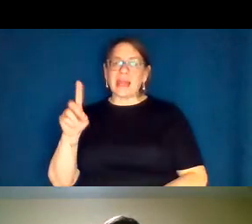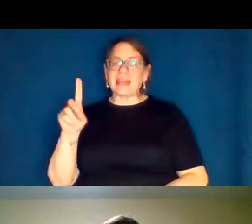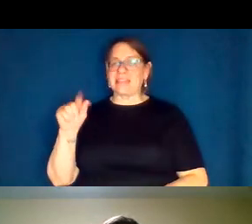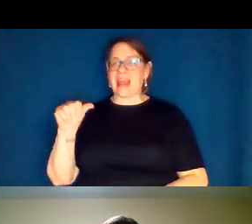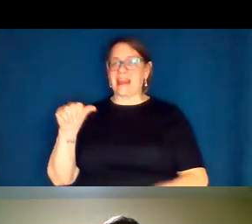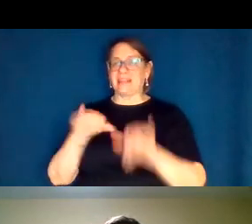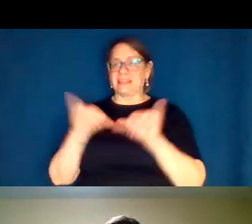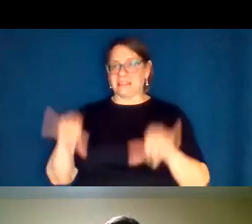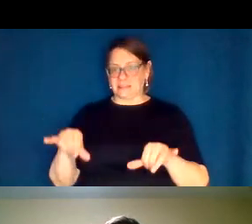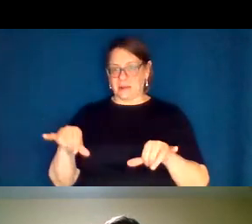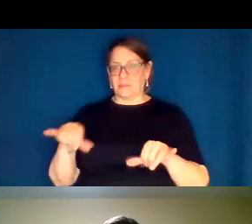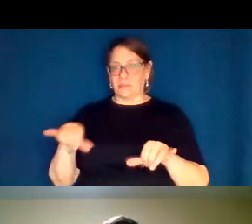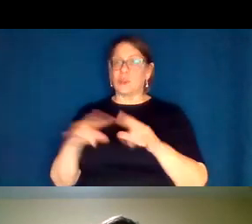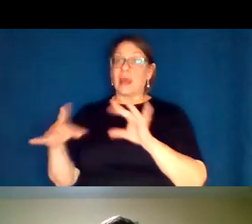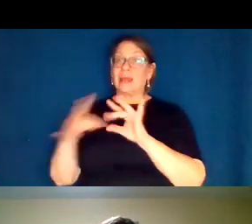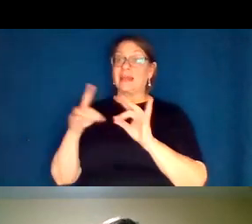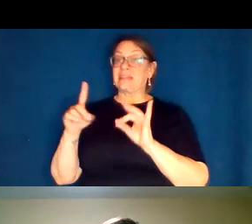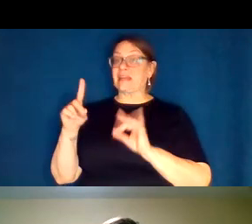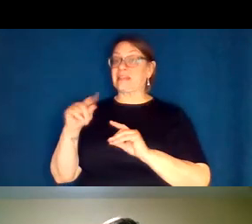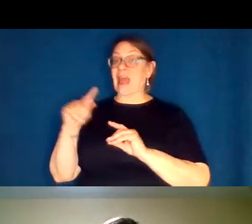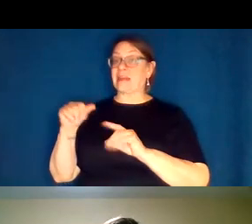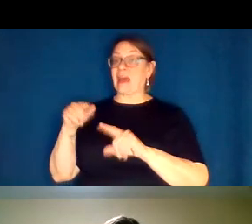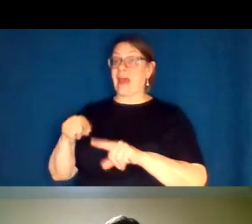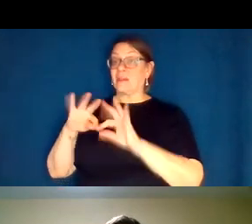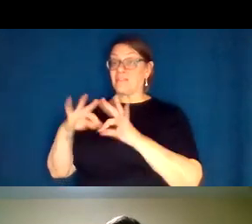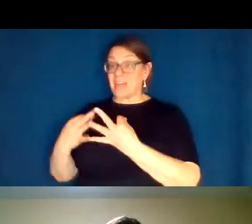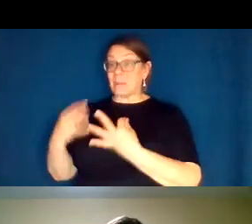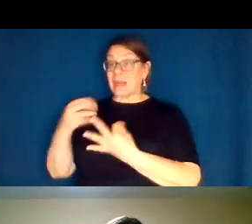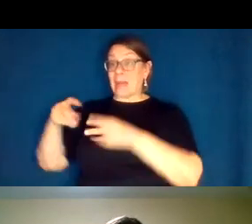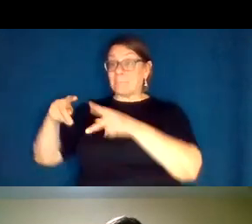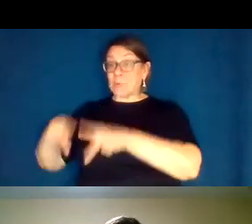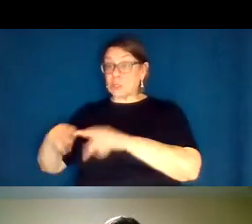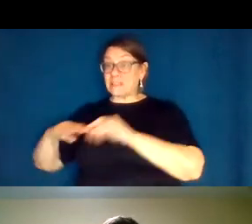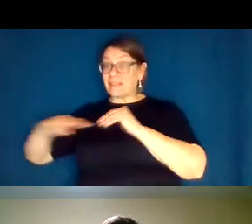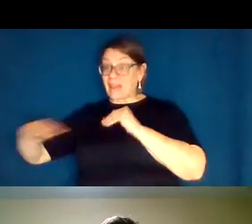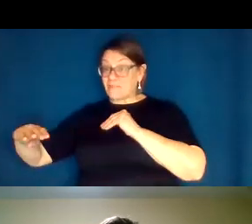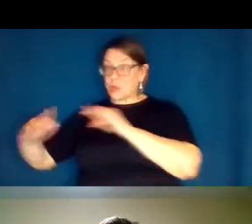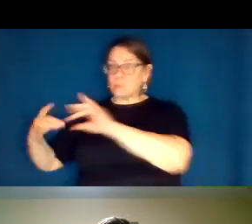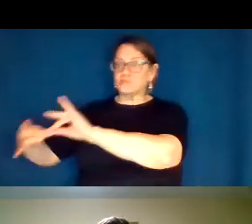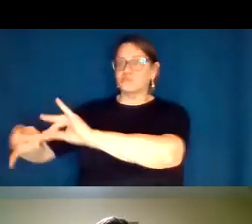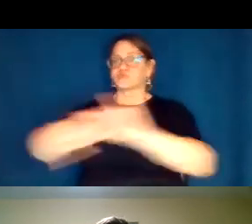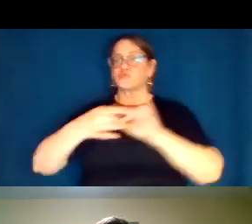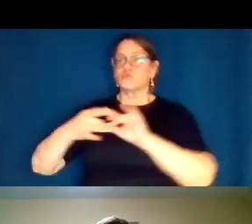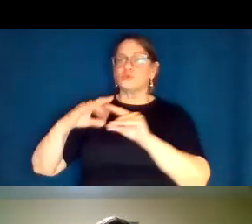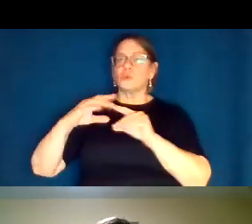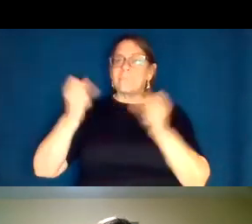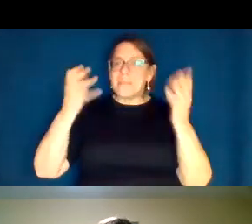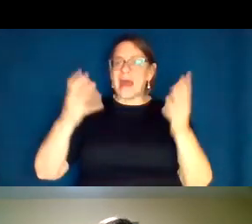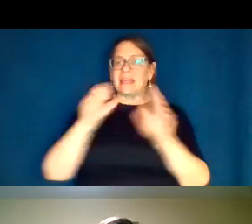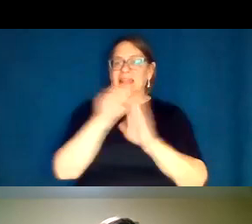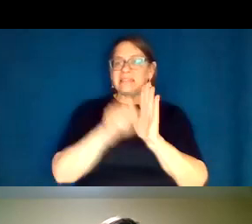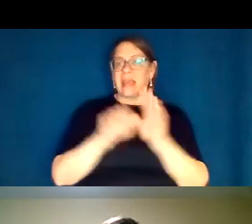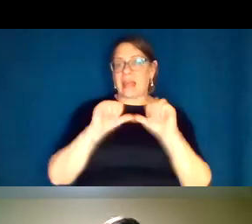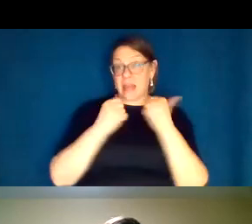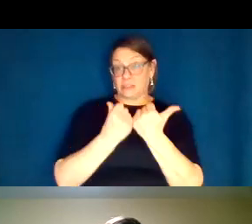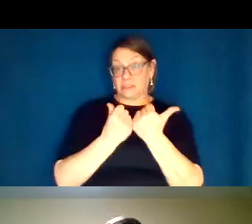analytic system that links data at the person and family level across many state agencies. The goal of this